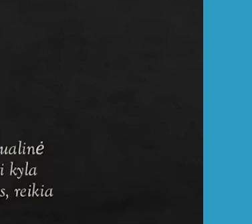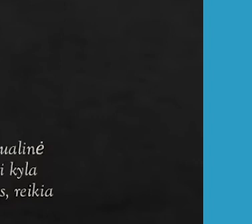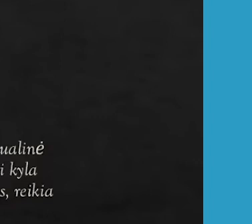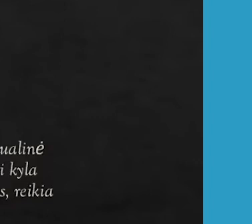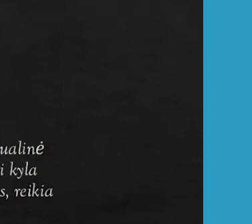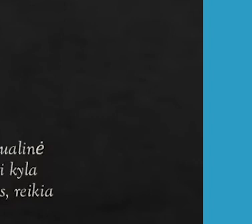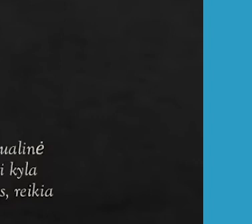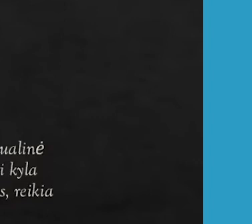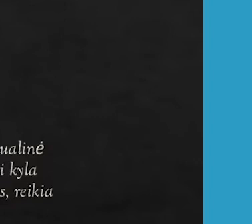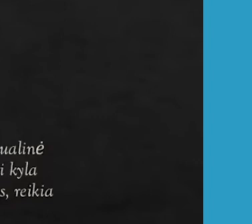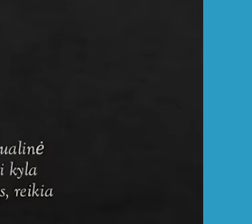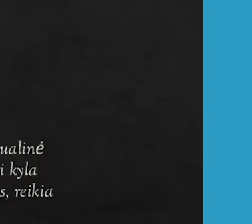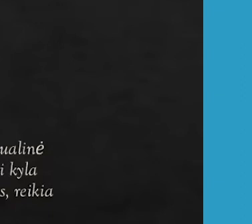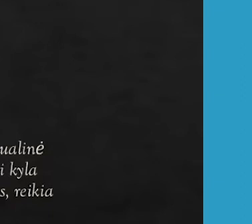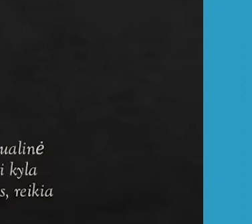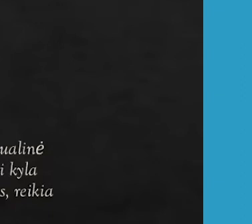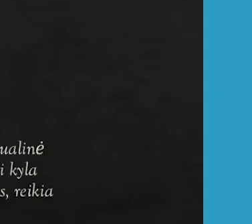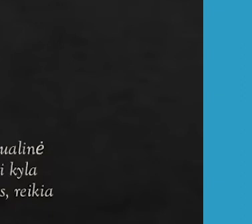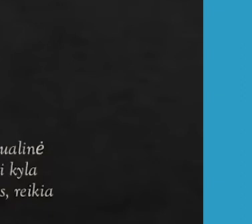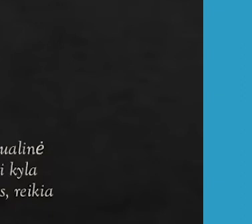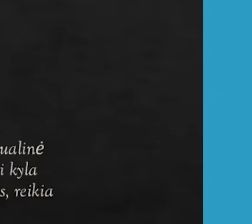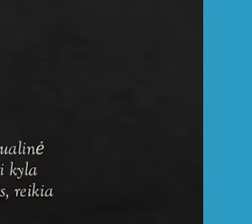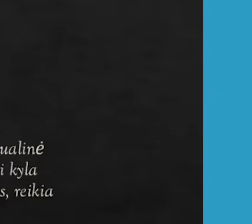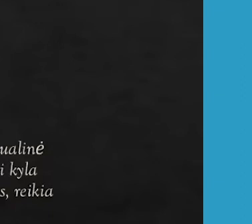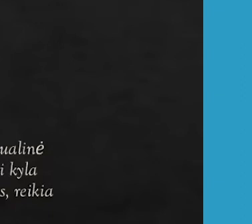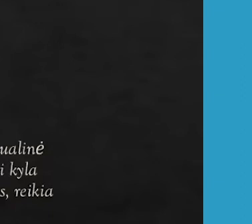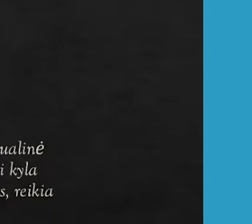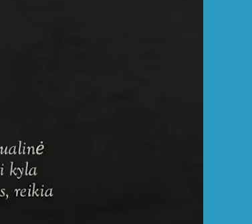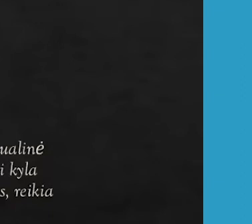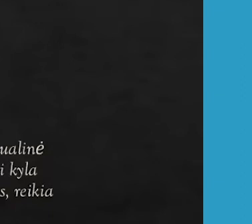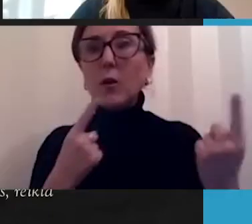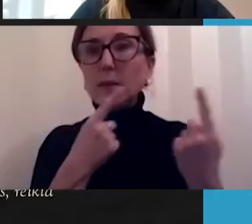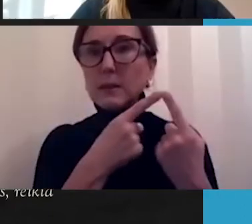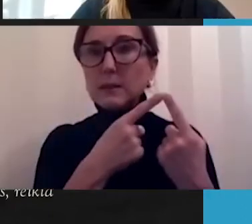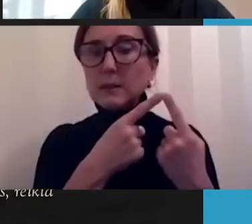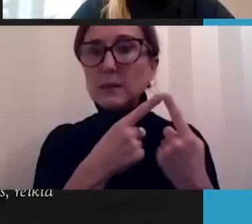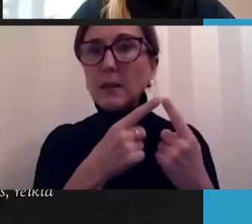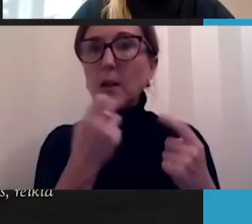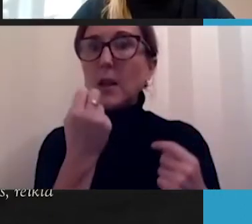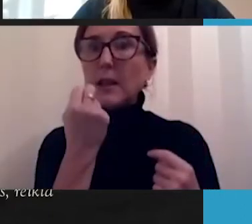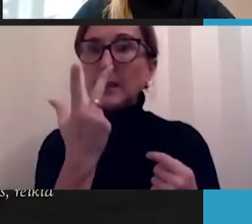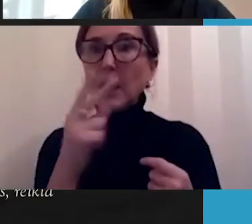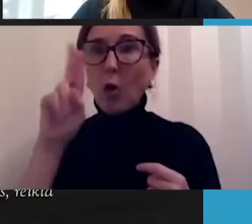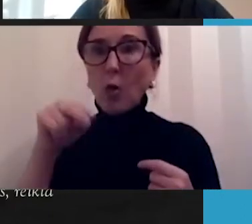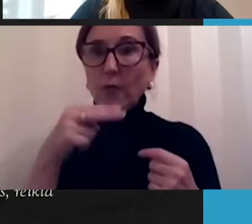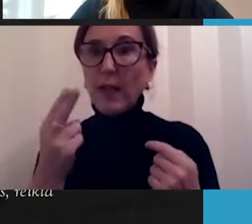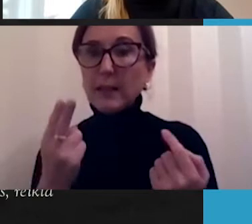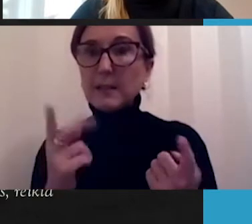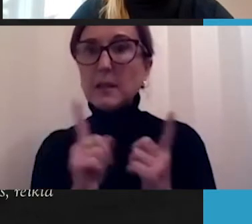violated another article which prohibits discrimination.